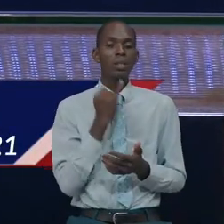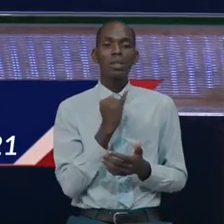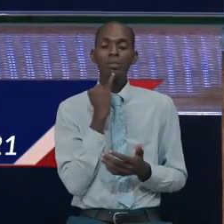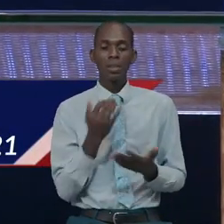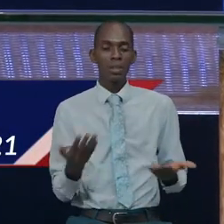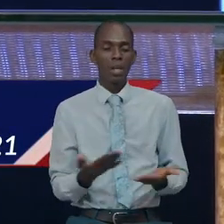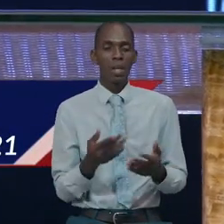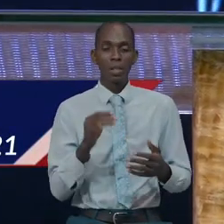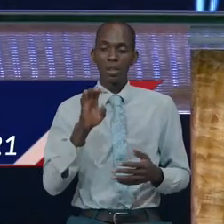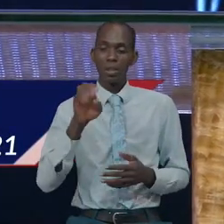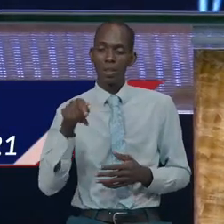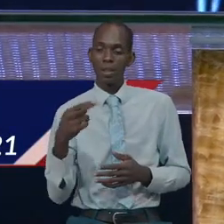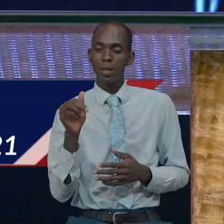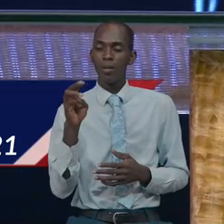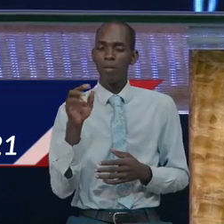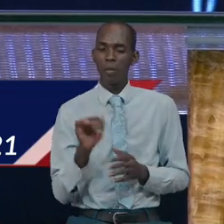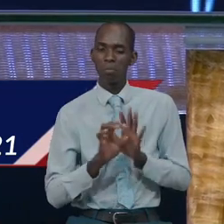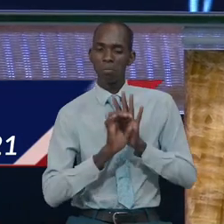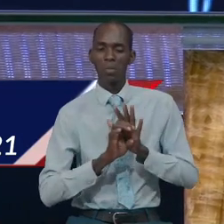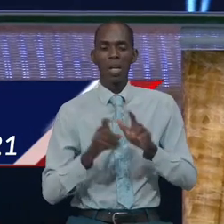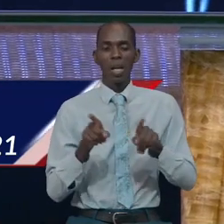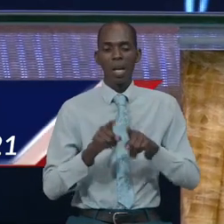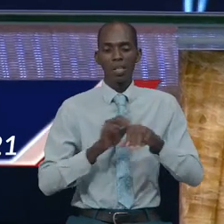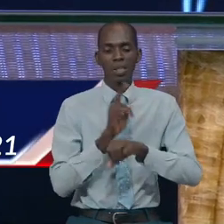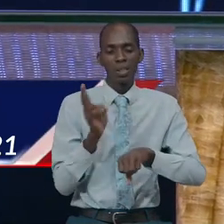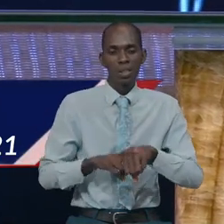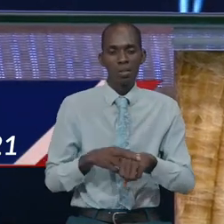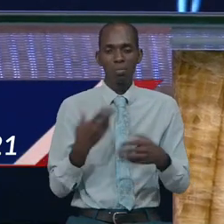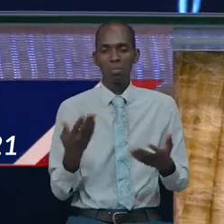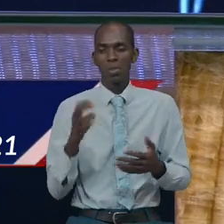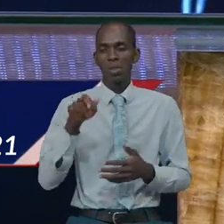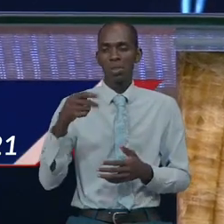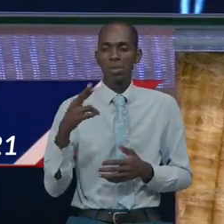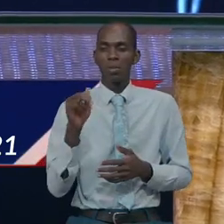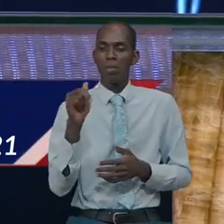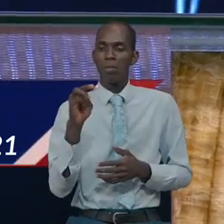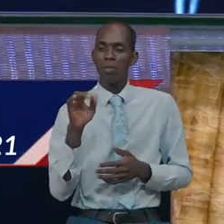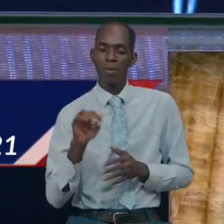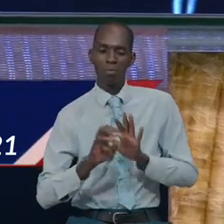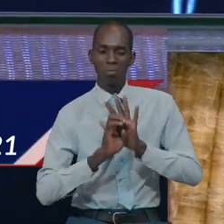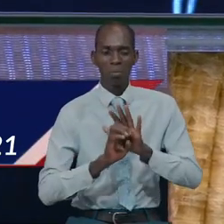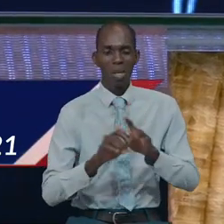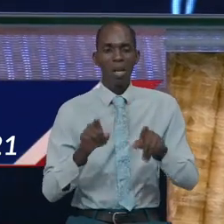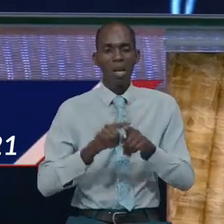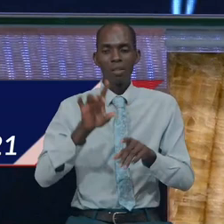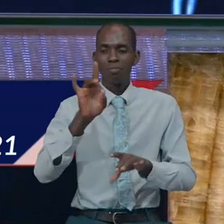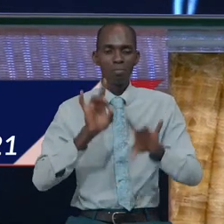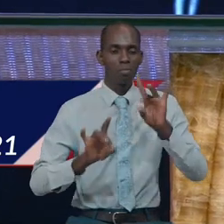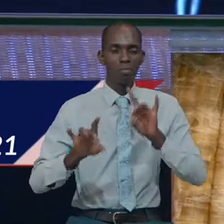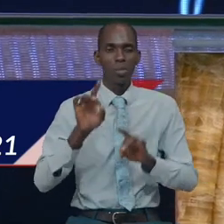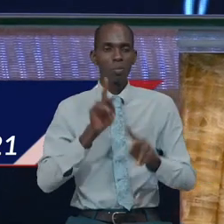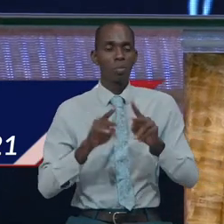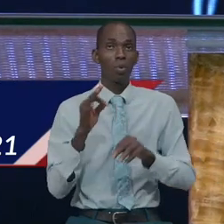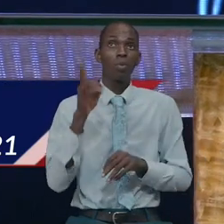Ephraim as a nation, Ephraim as the selected chosen people of God, they did not keep their